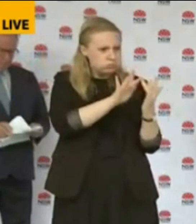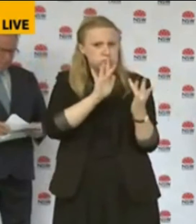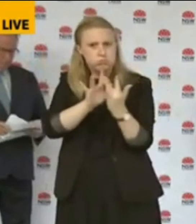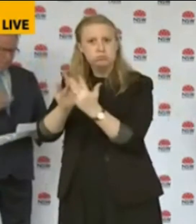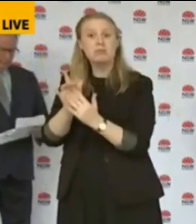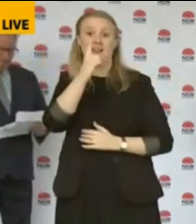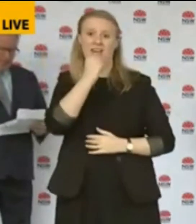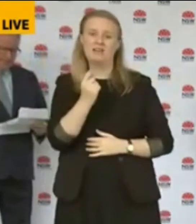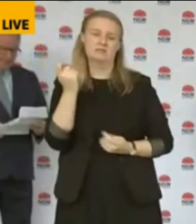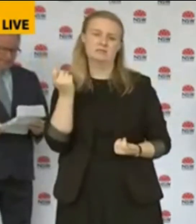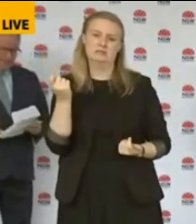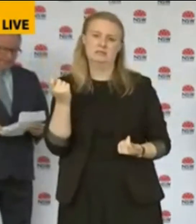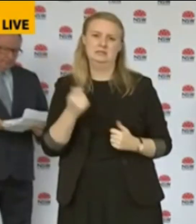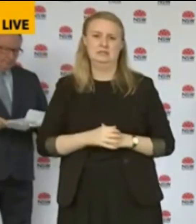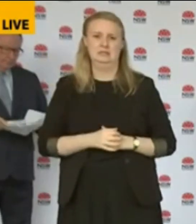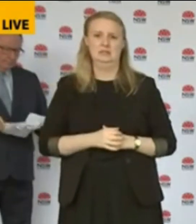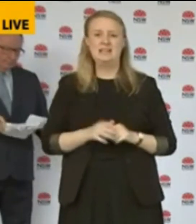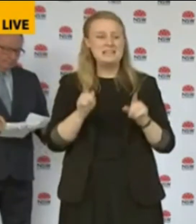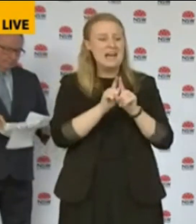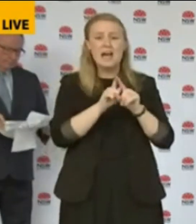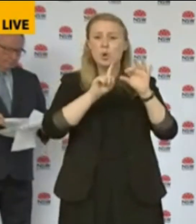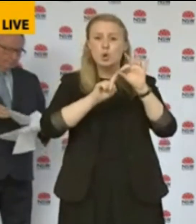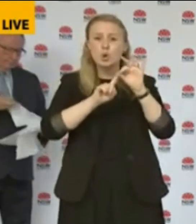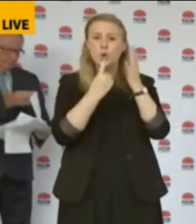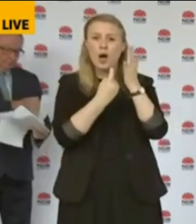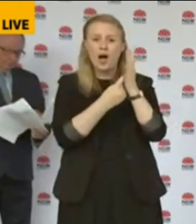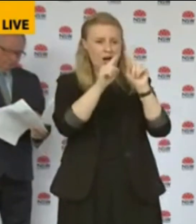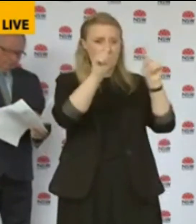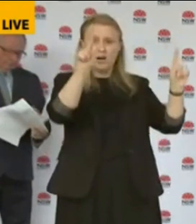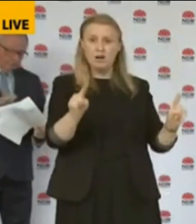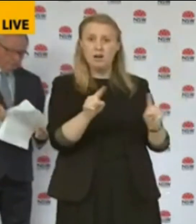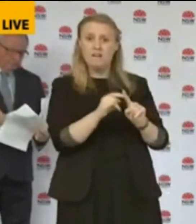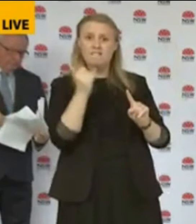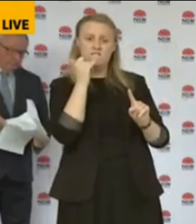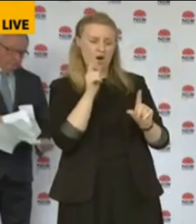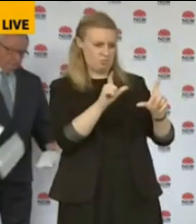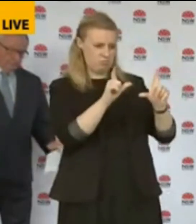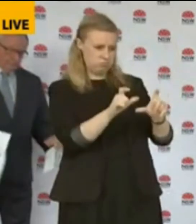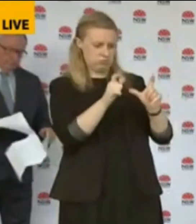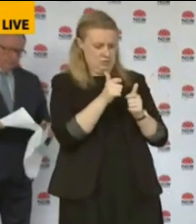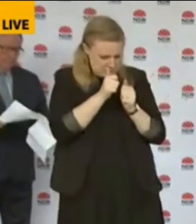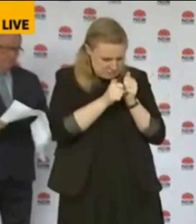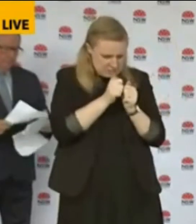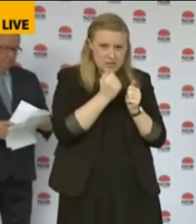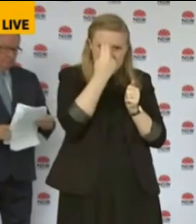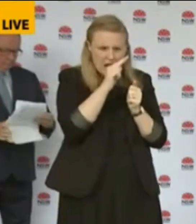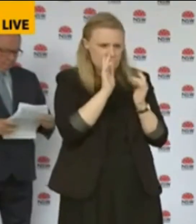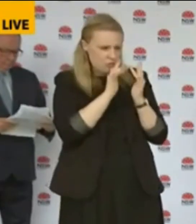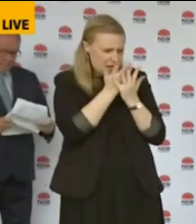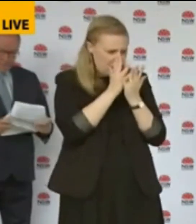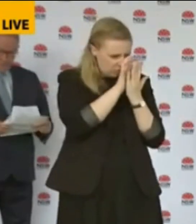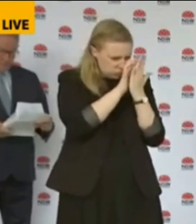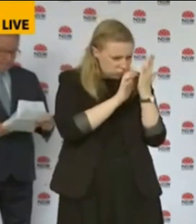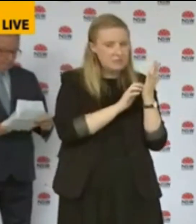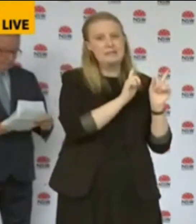the QR code, it's a very good way of us working with health on tracing and tracking. Now I'm going to talk about general travel on